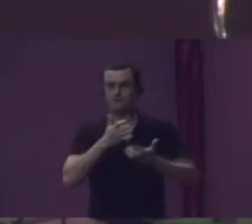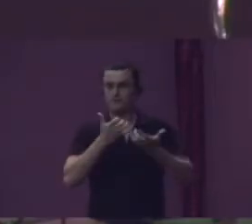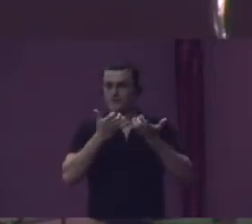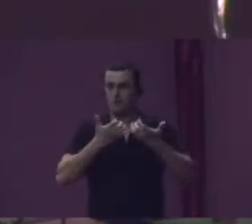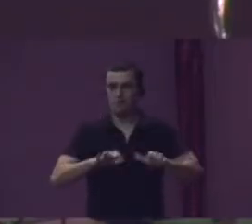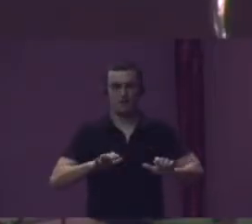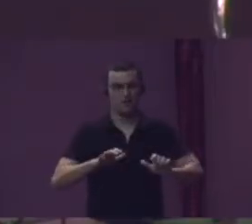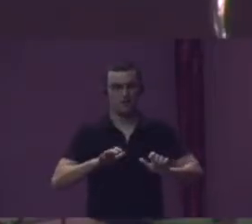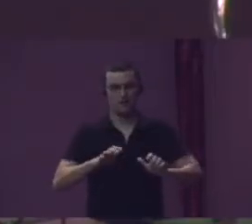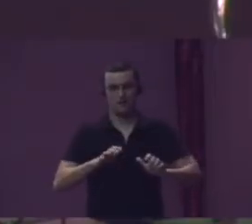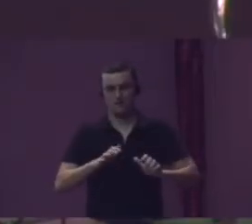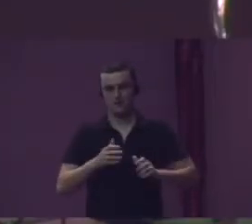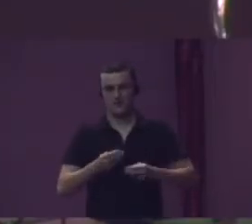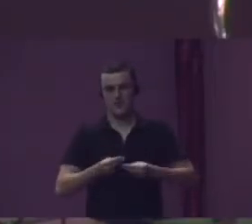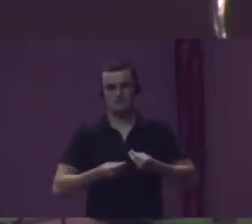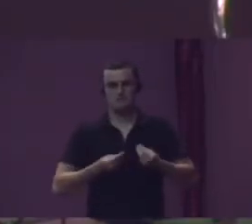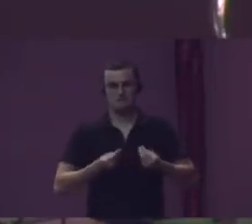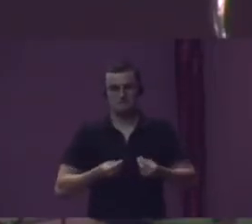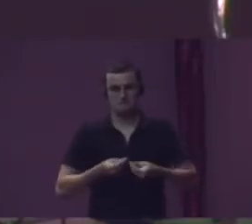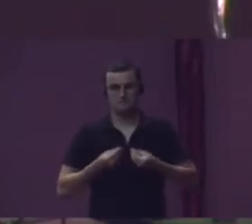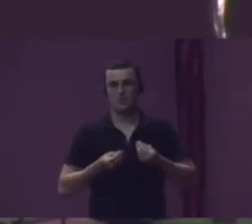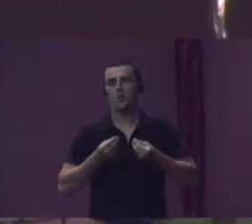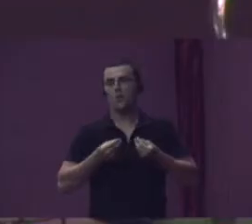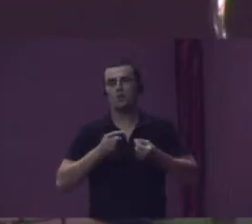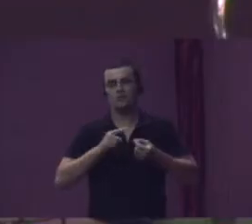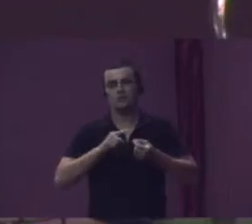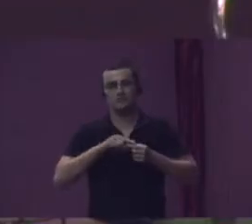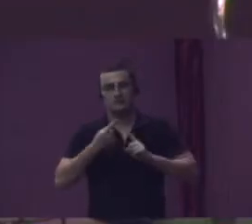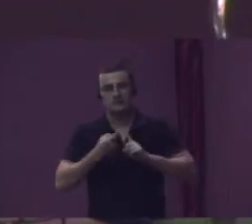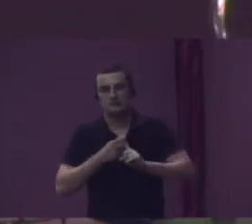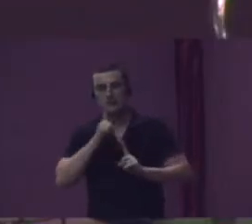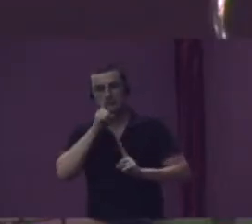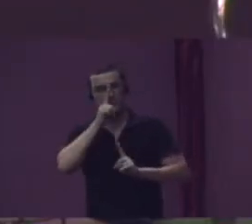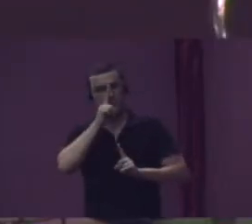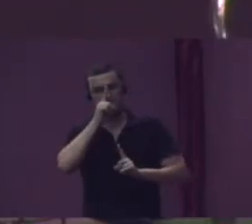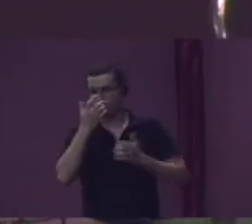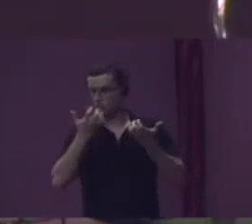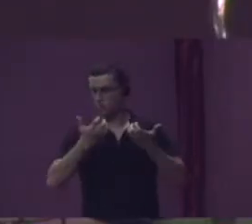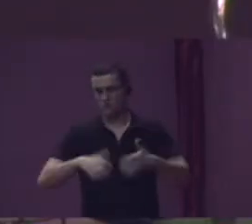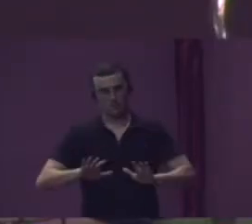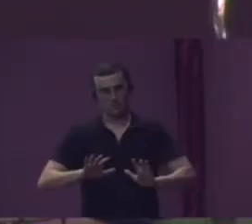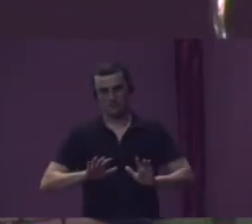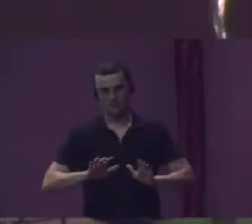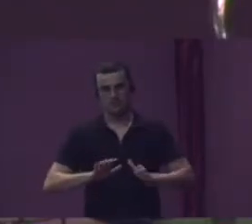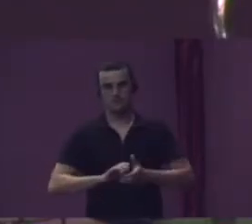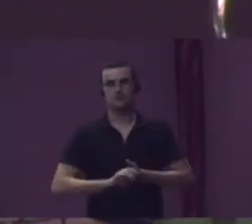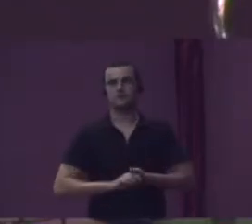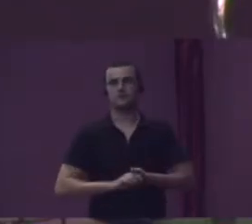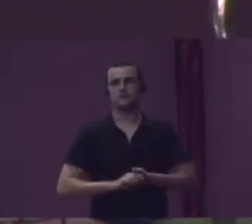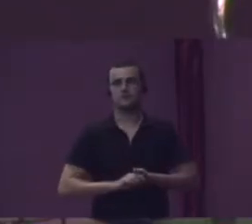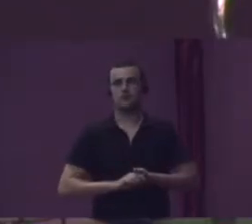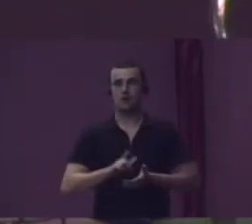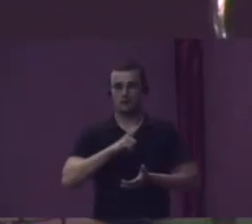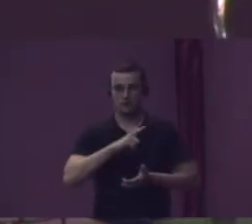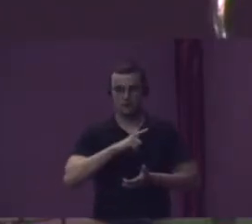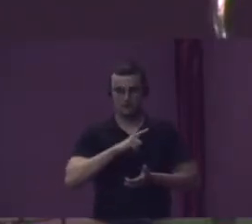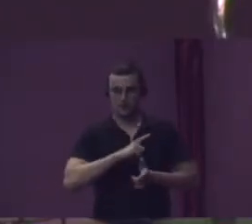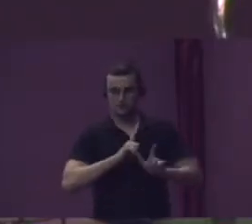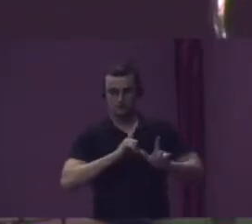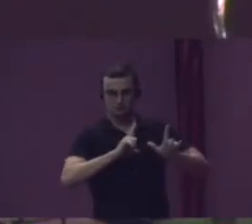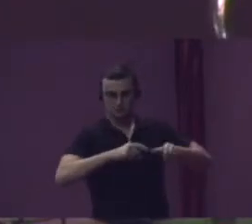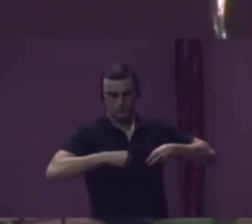and birthing is necessarily uncertain. Fetal monitors, cesareans, and sonograms available by